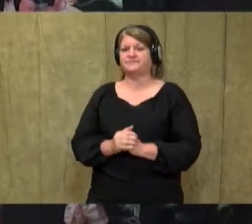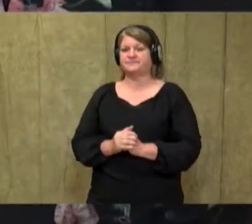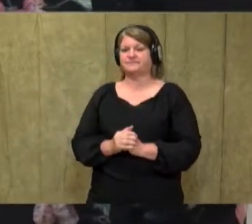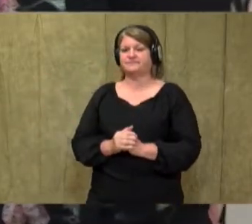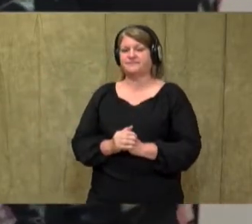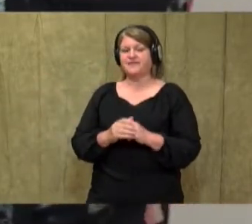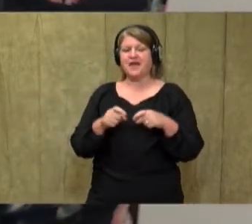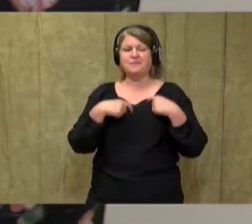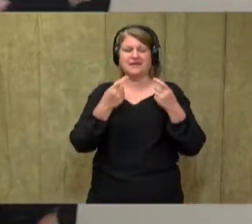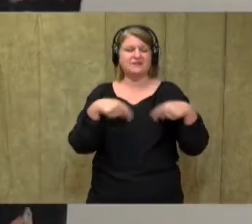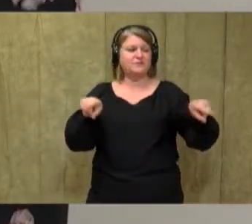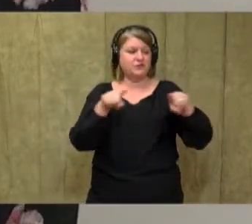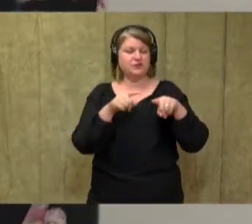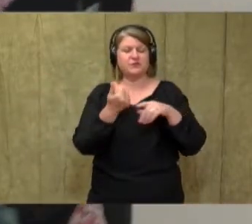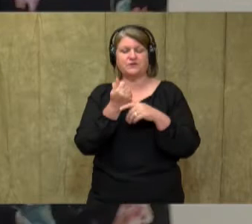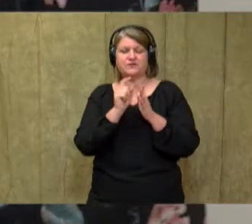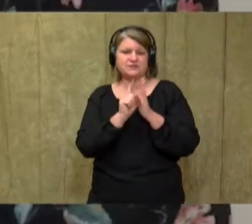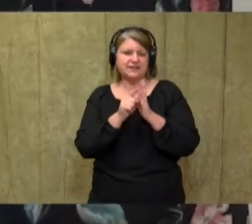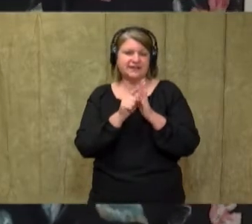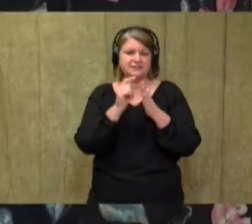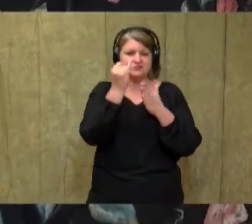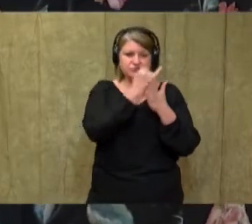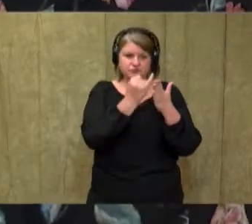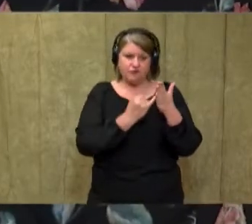I'm going to give you a few seconds to draw it out.